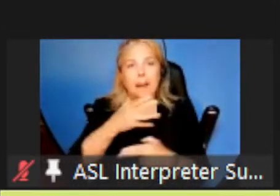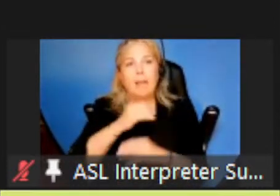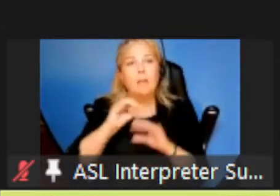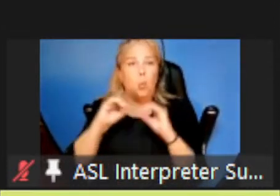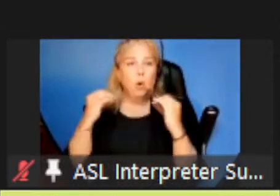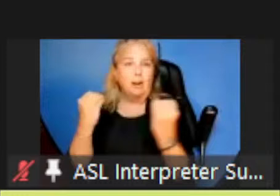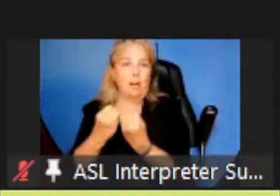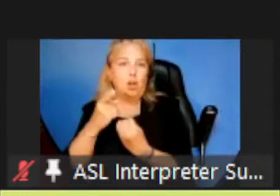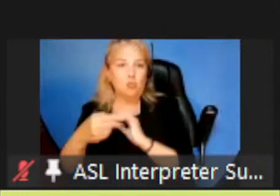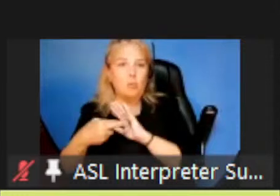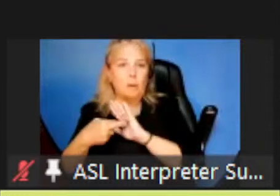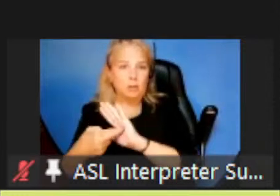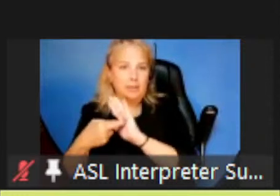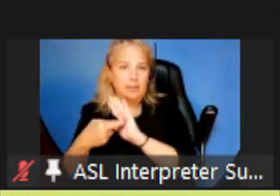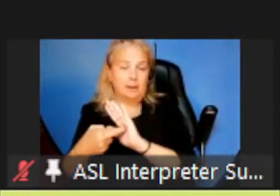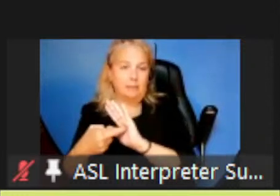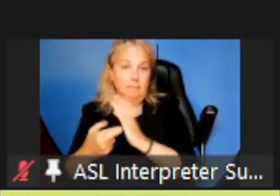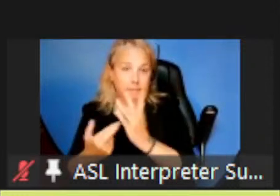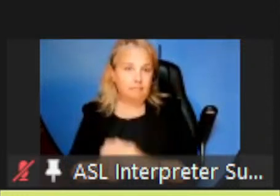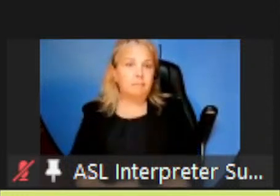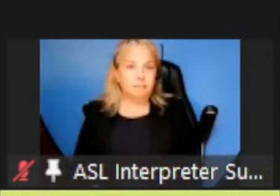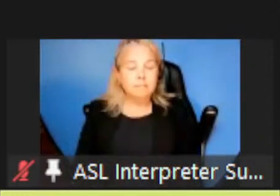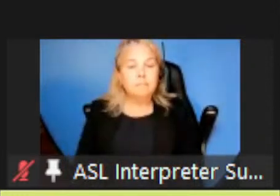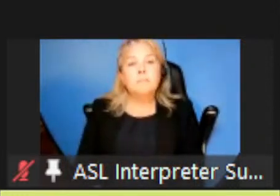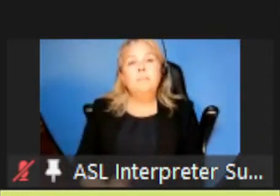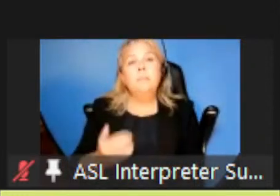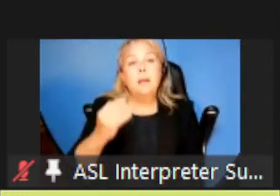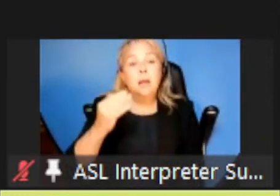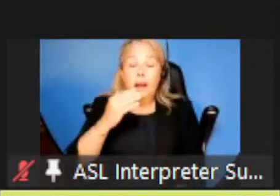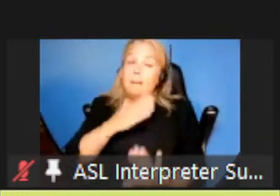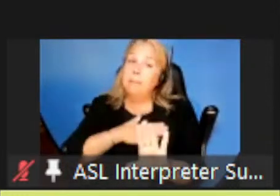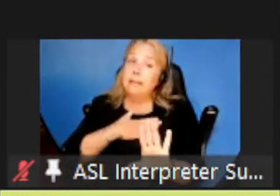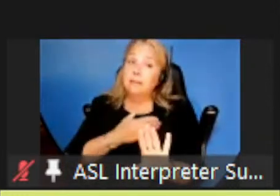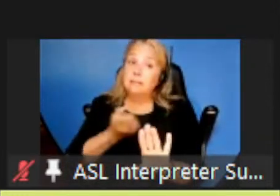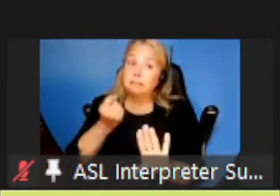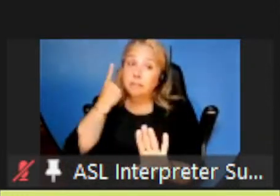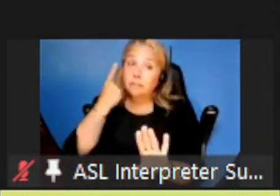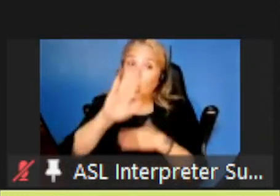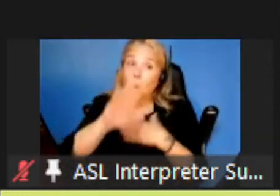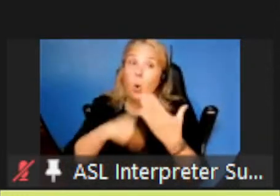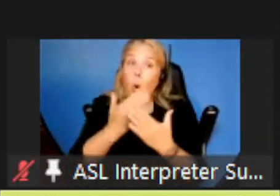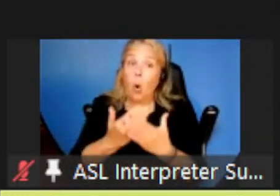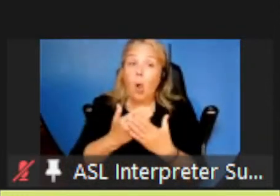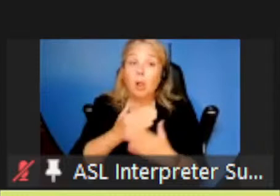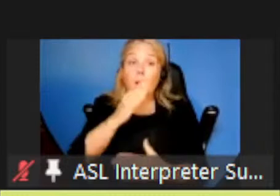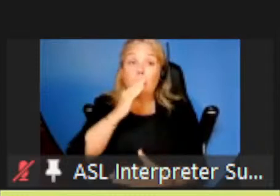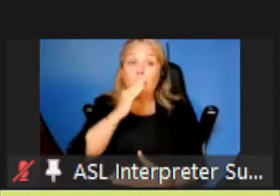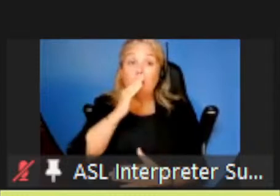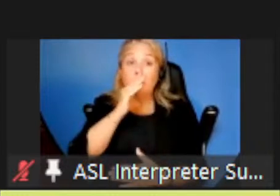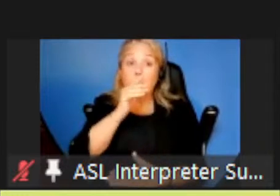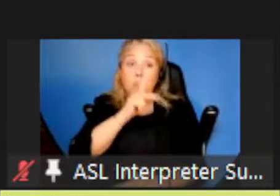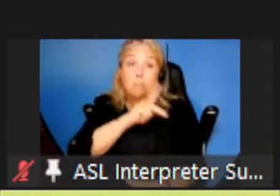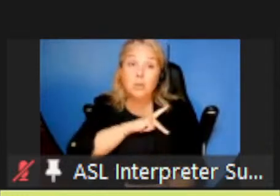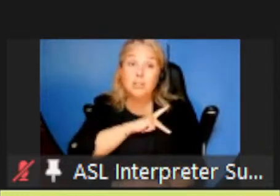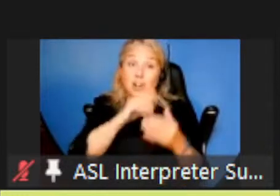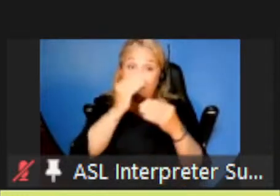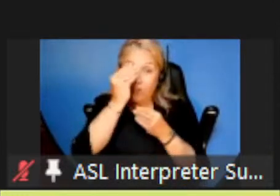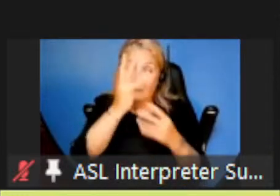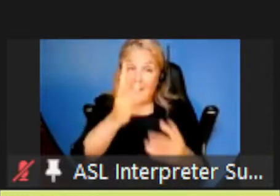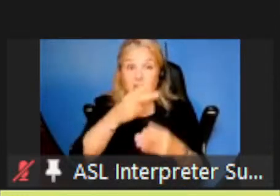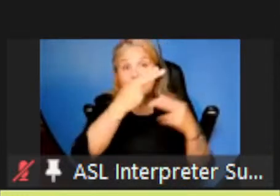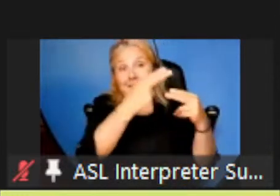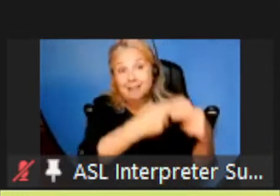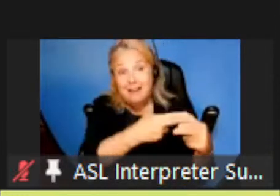you represent, if any. Please note that all statements, including personal information, such as names,